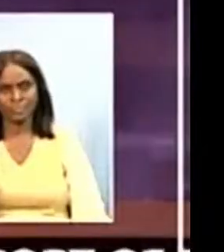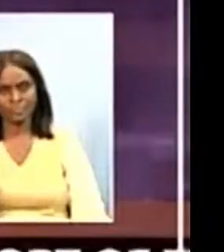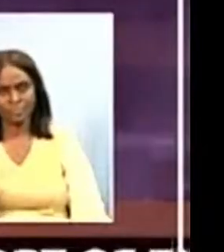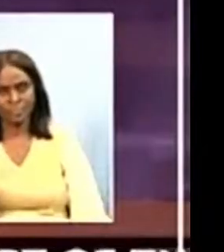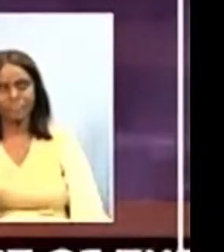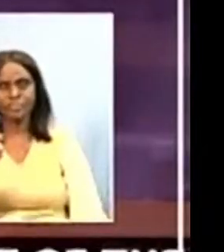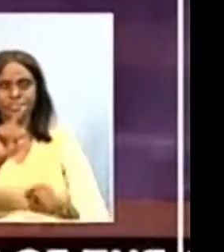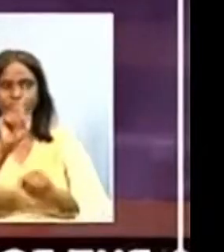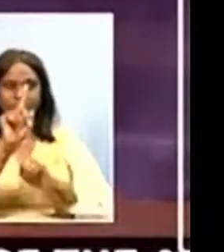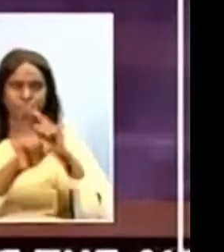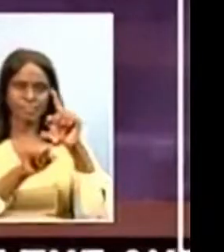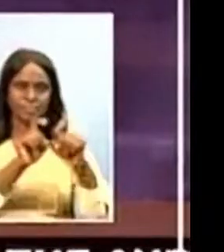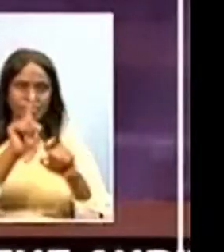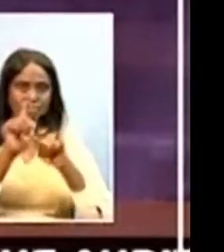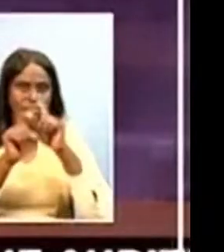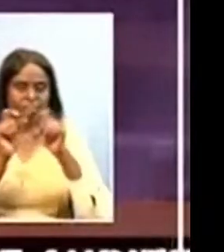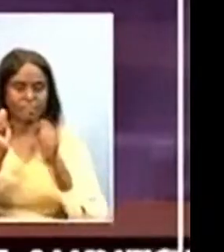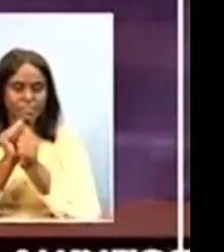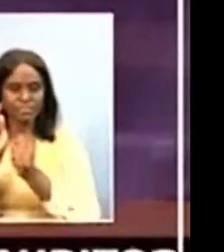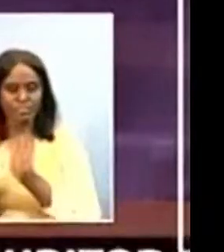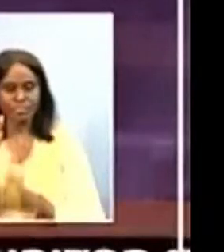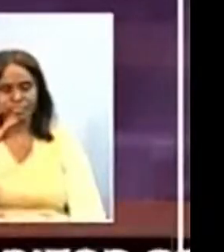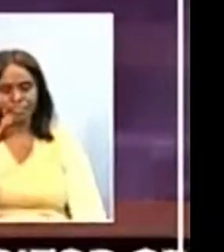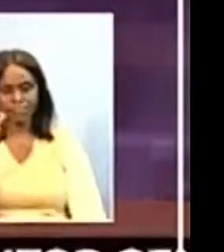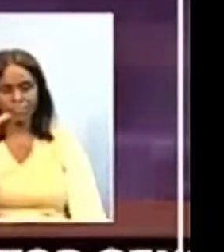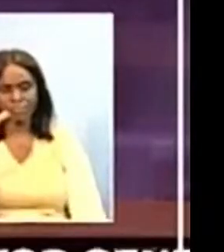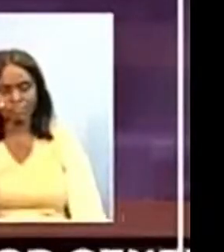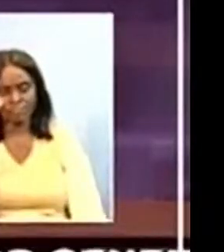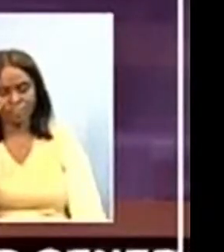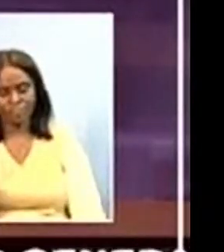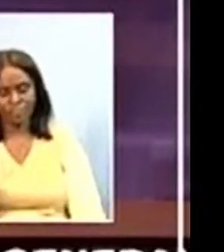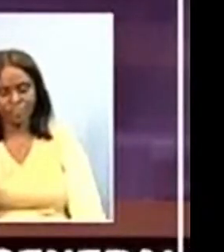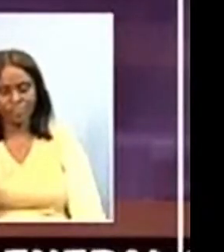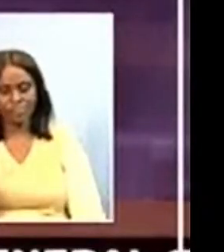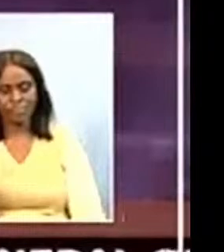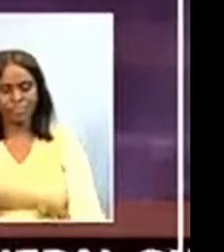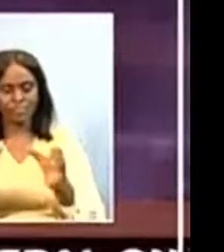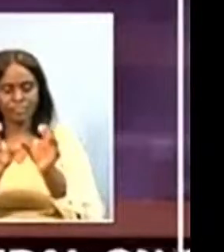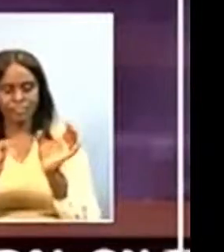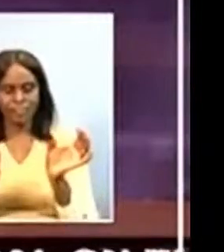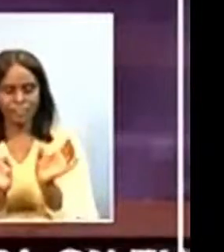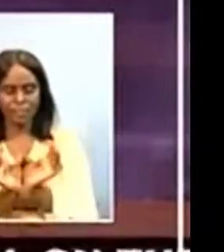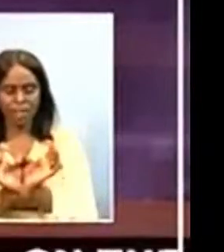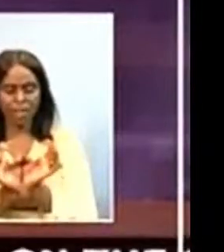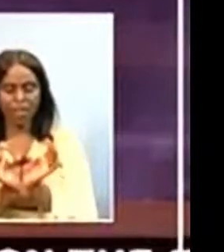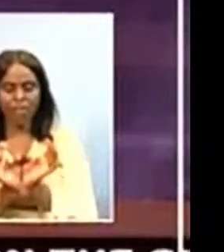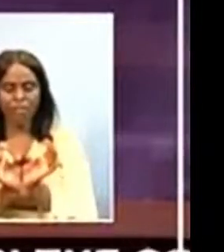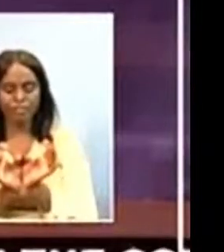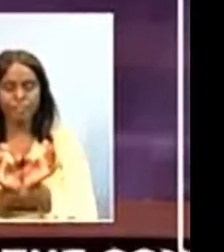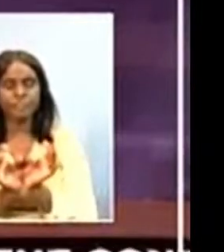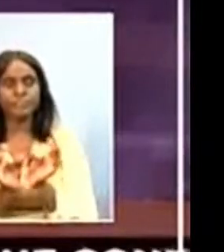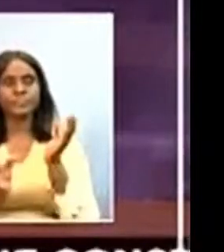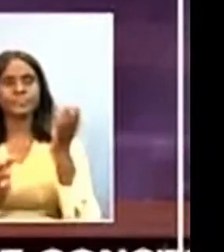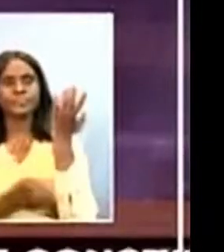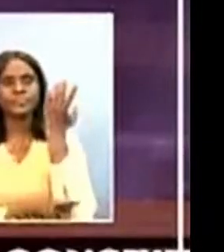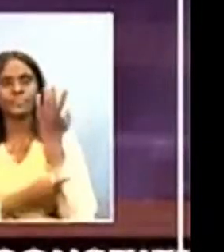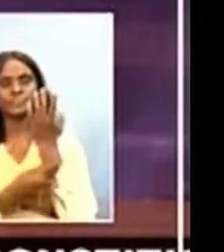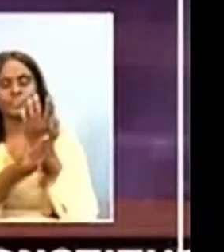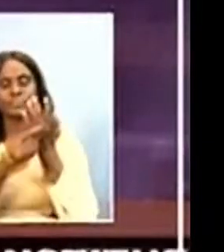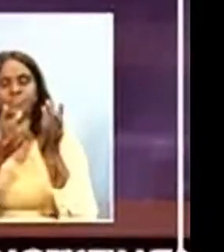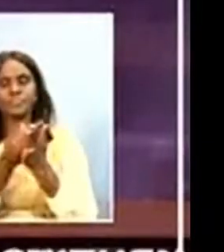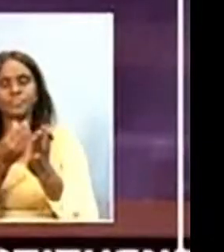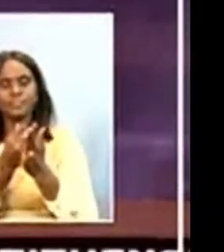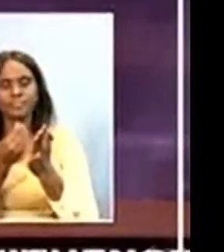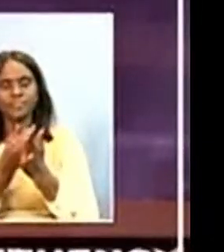Accounts Committee regarding the 2023 Constituency Development Fund, the report that was